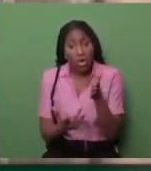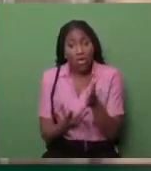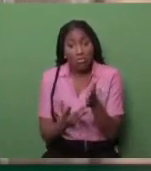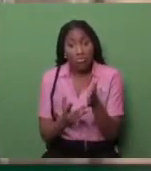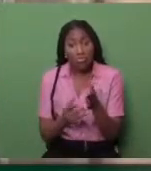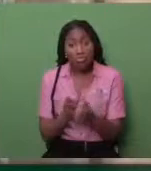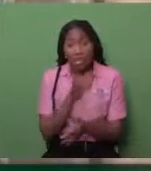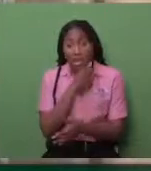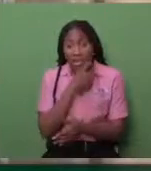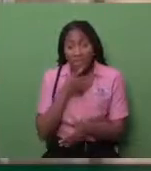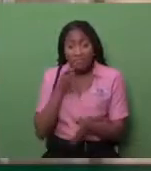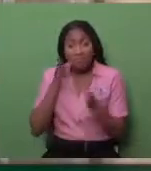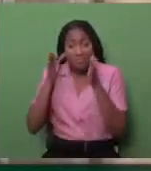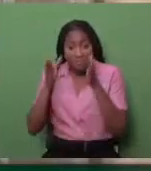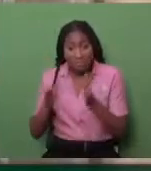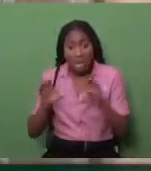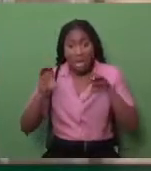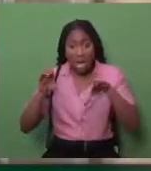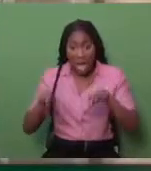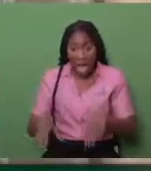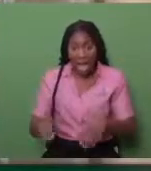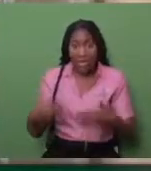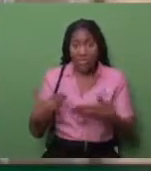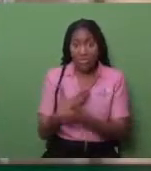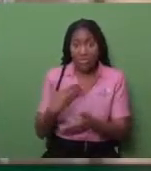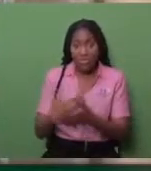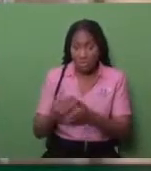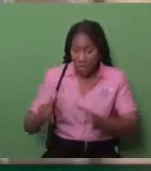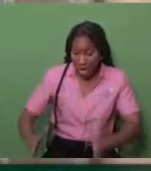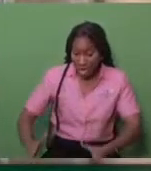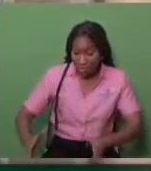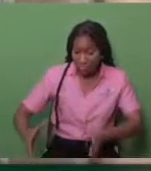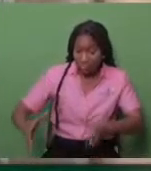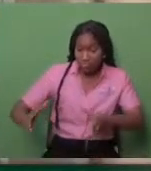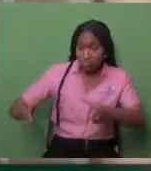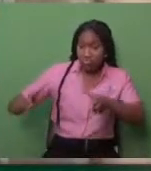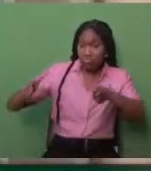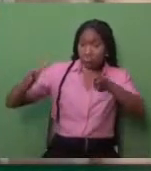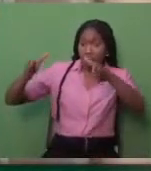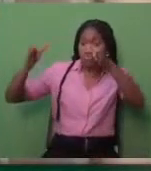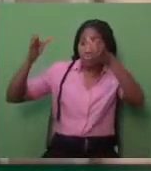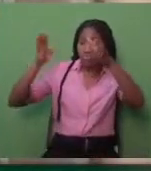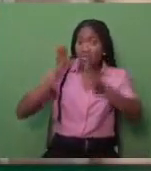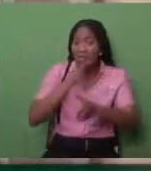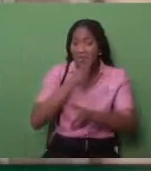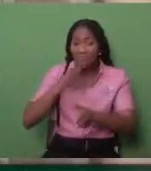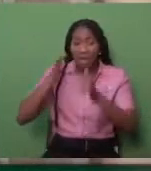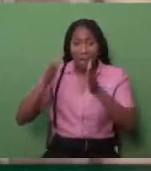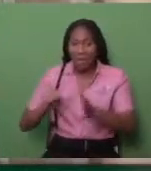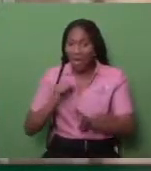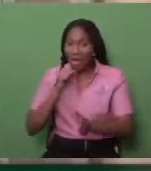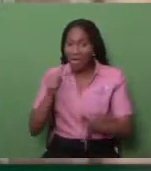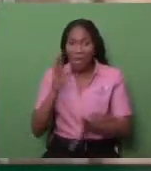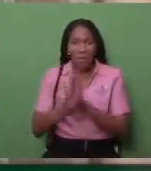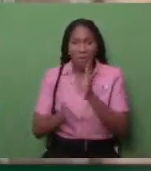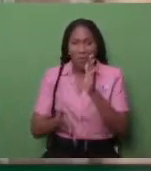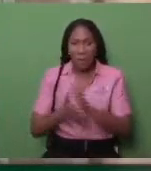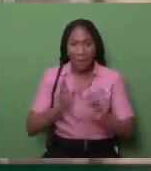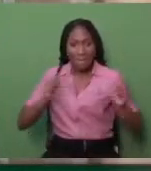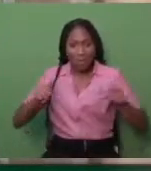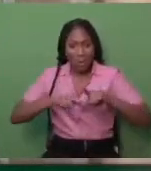vines, yes, and same, the vines, cucumbers and so on. Vertical, go up in the air. If you don't have space on the ground, you go vertical. So